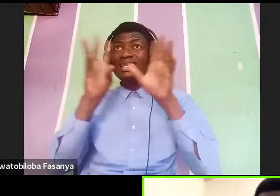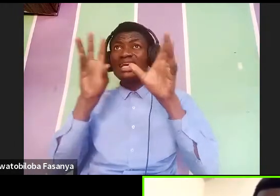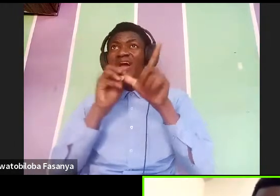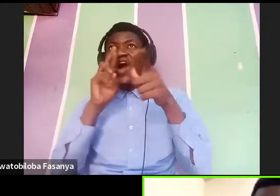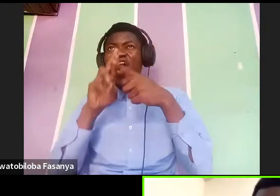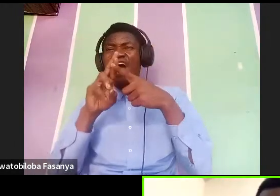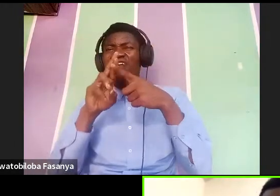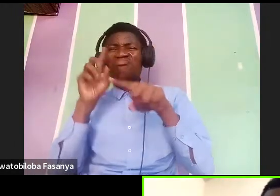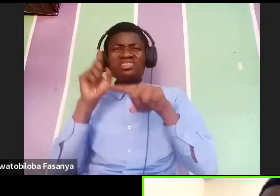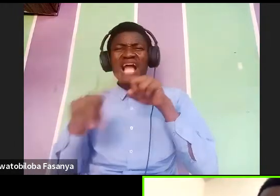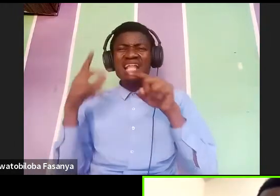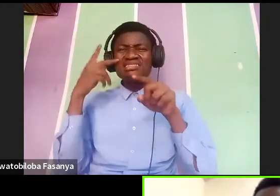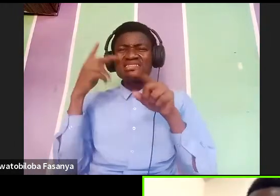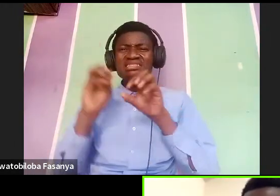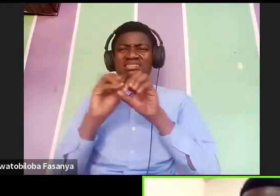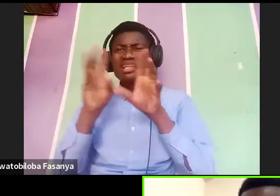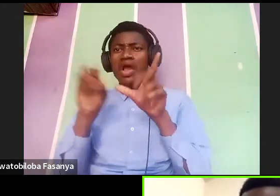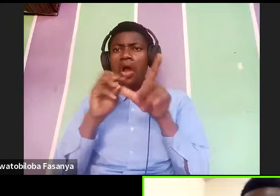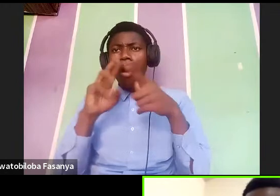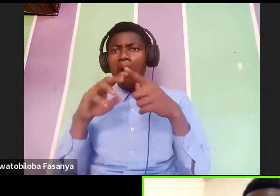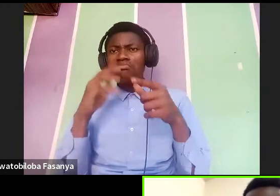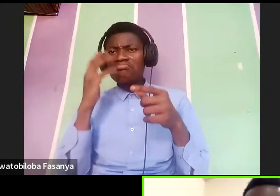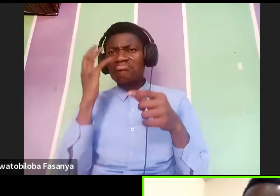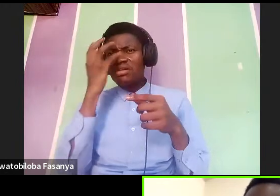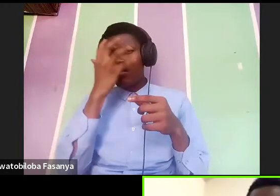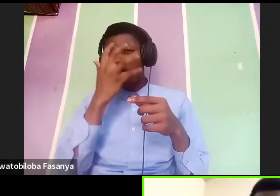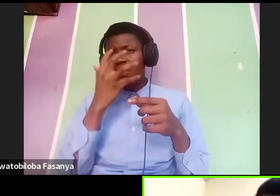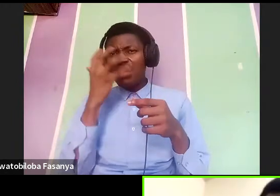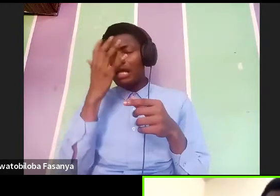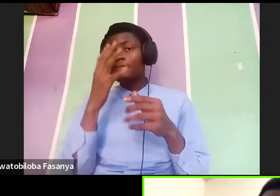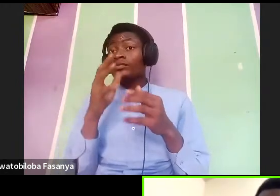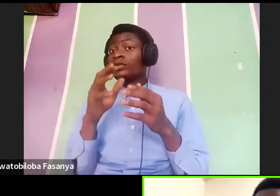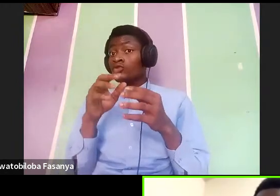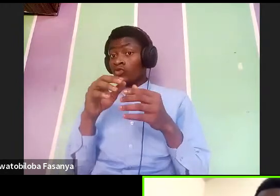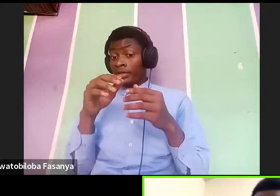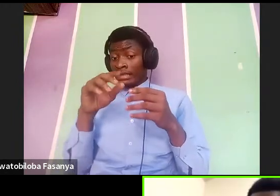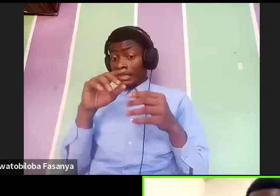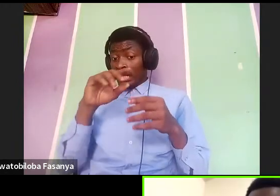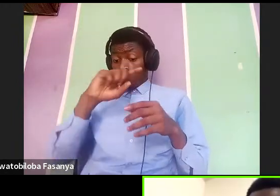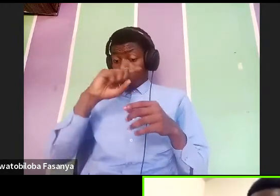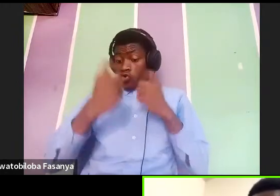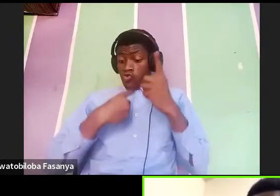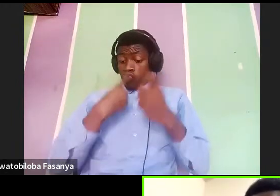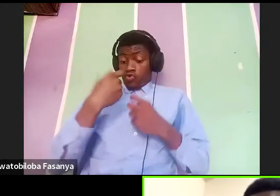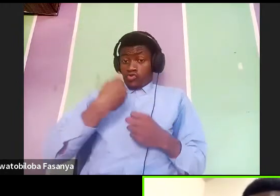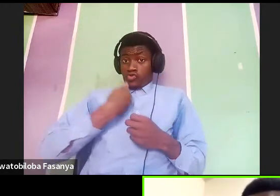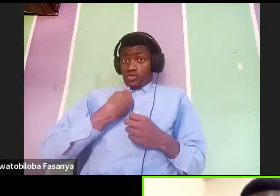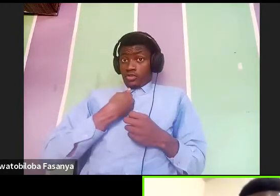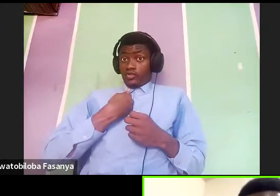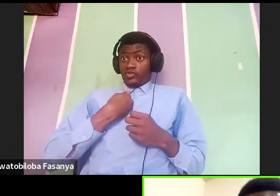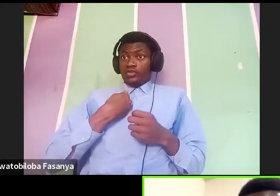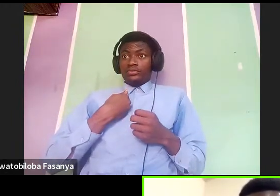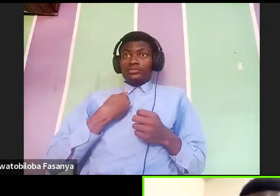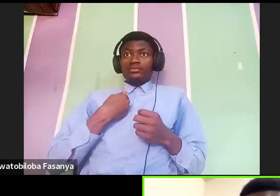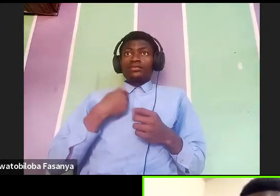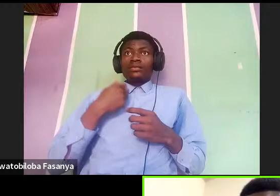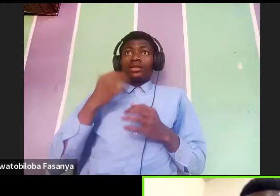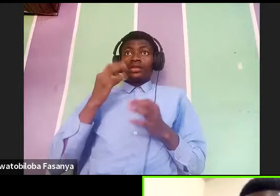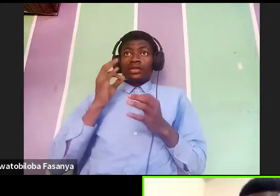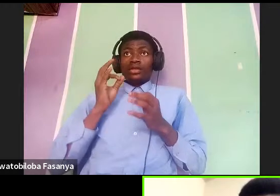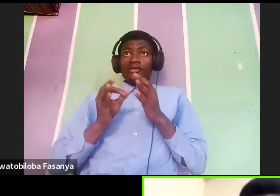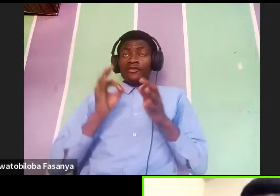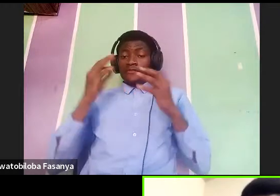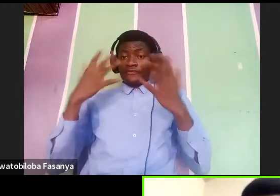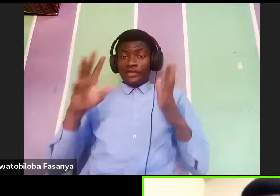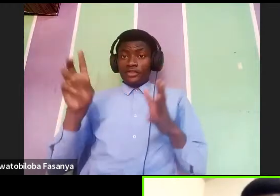in your vision? Those are questions to ask yourself to see if washing your eyes with clean water, if it